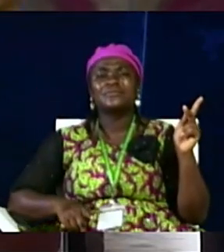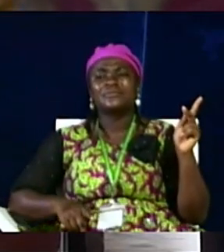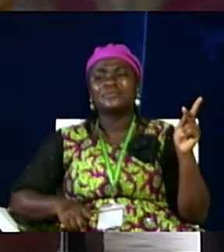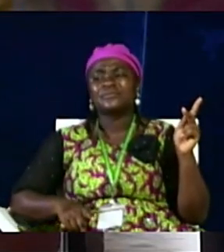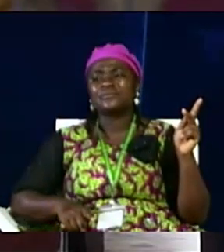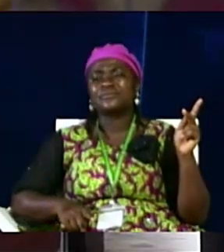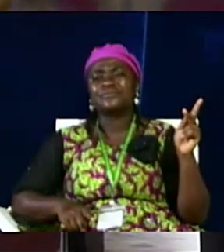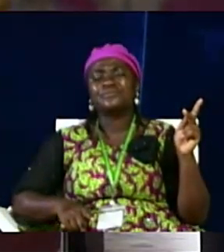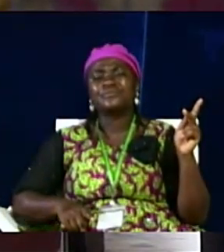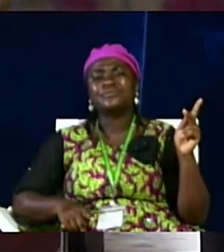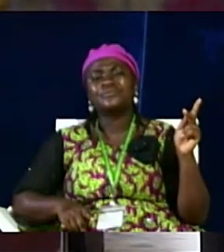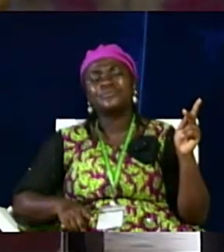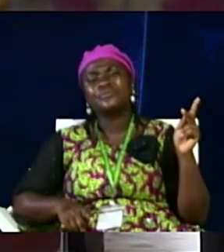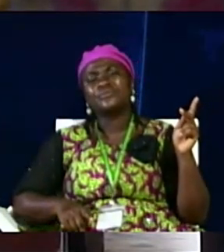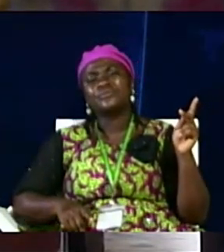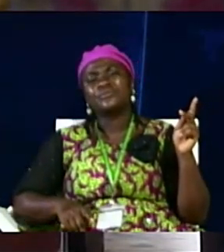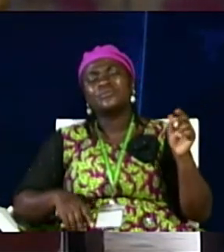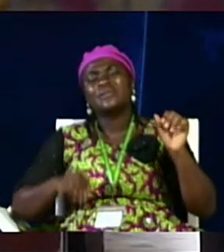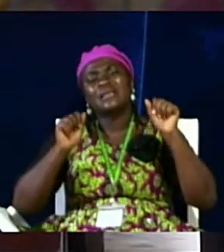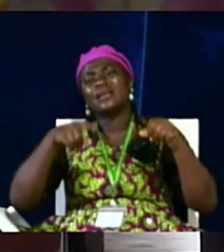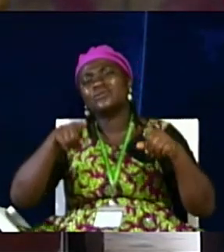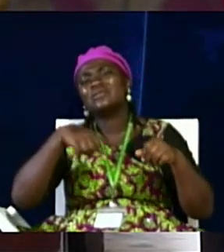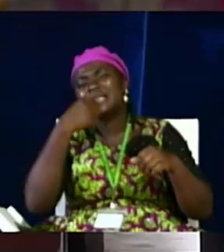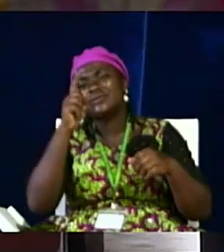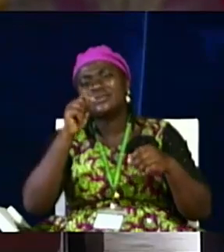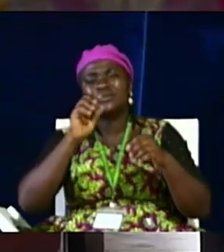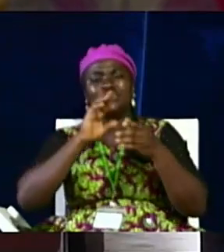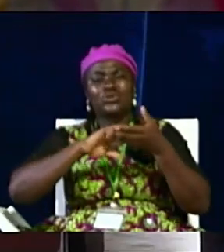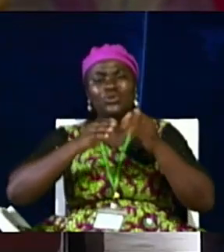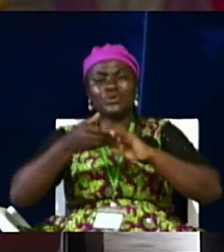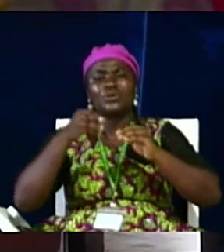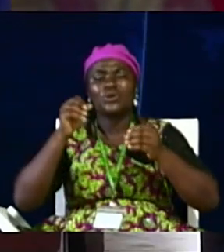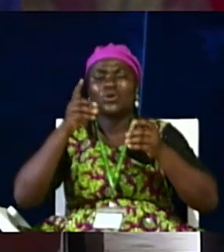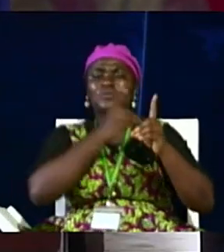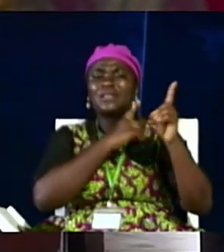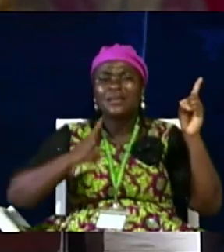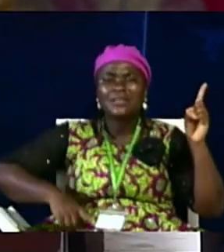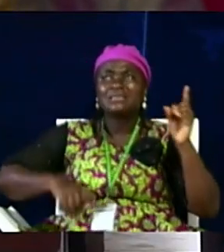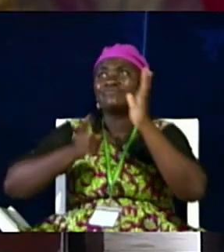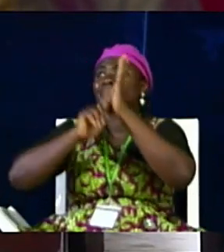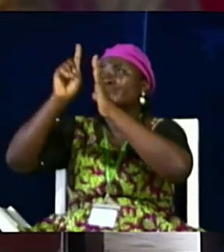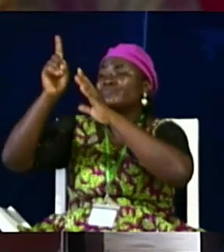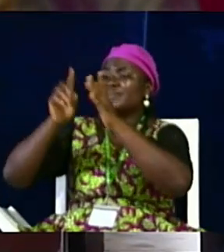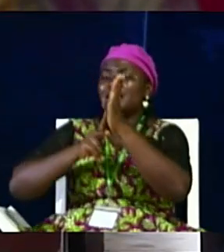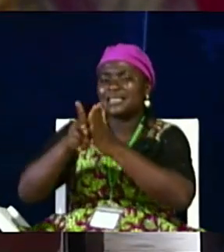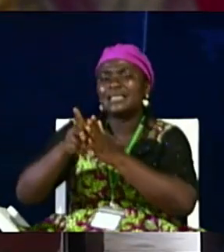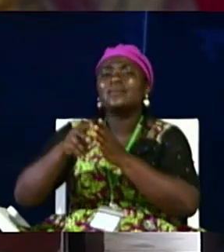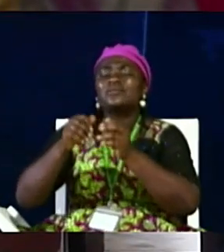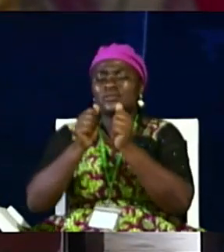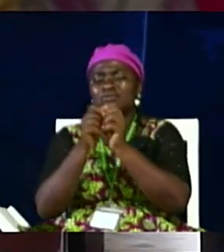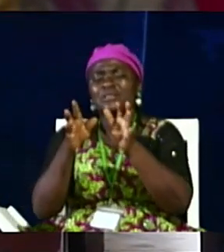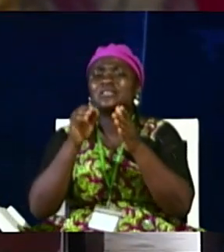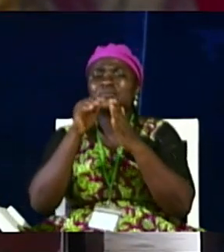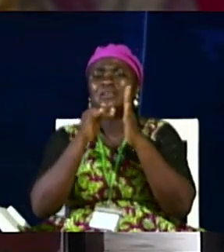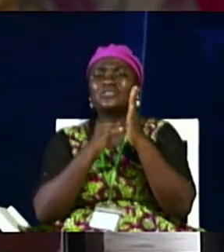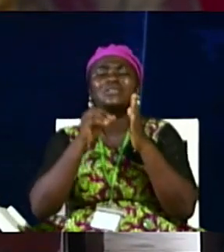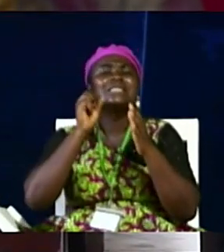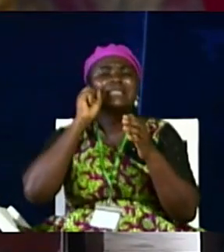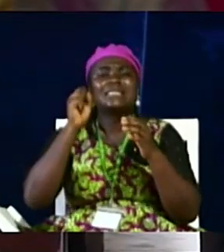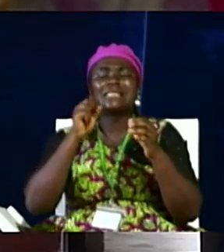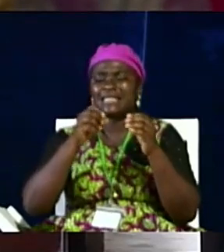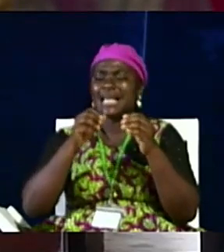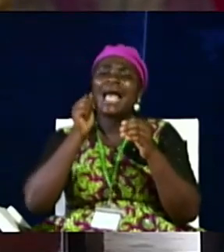lights? Can you tell the story of David, the giant killer, without mentioning his adultery with Bathsheba